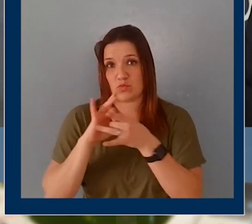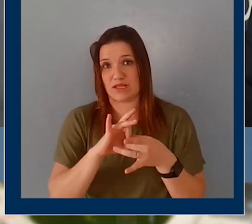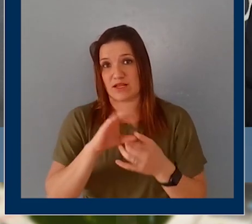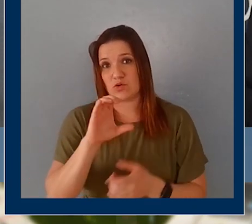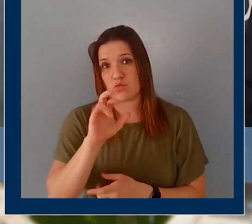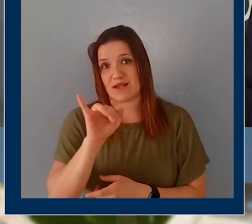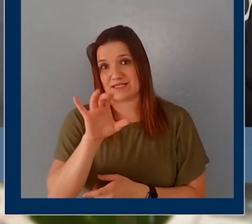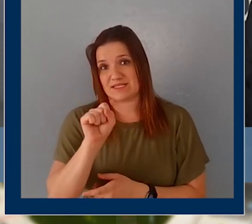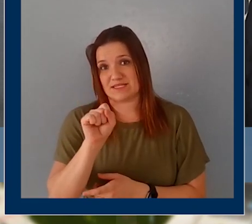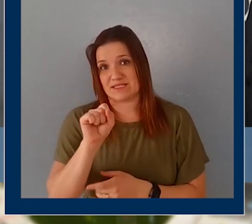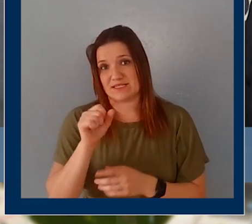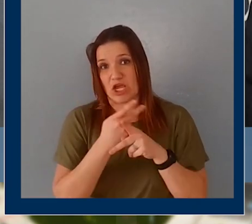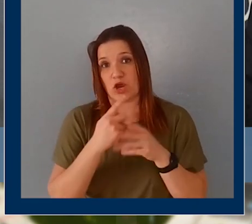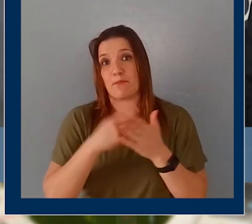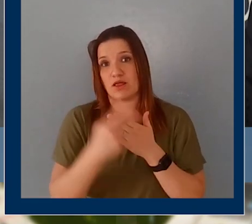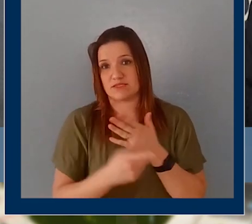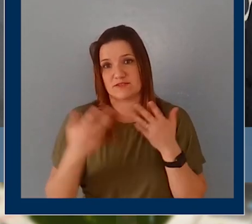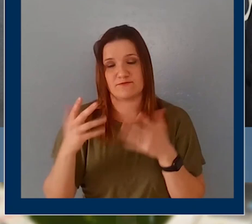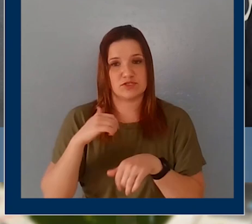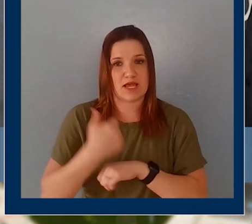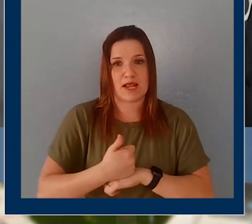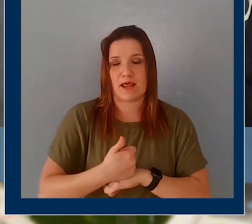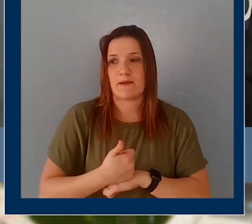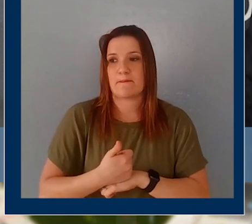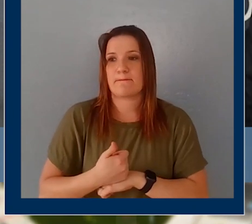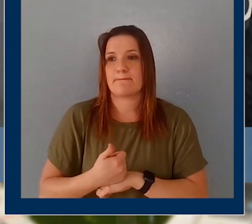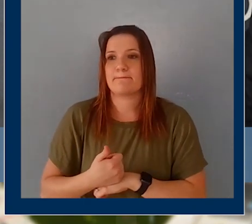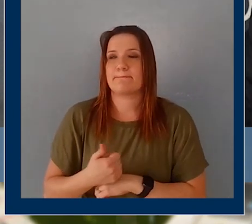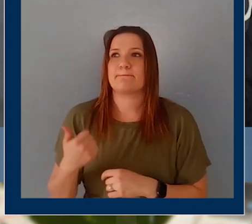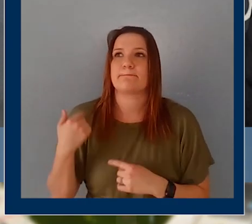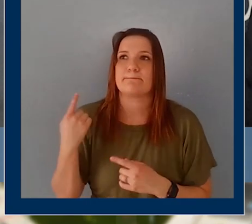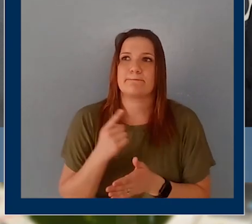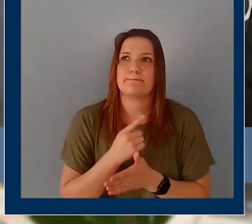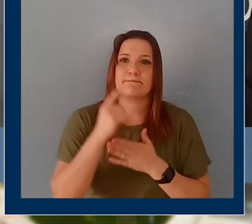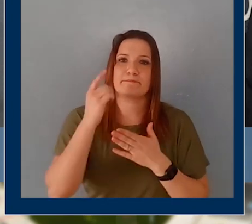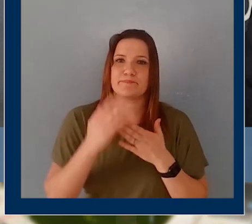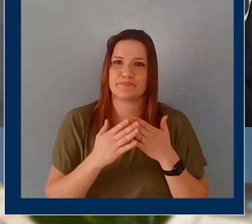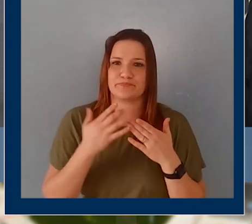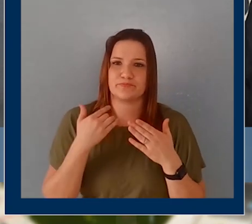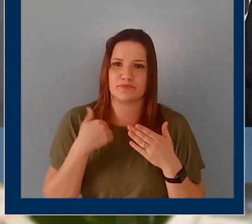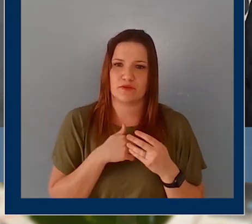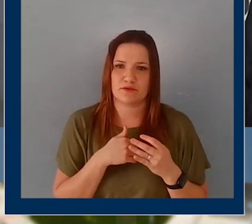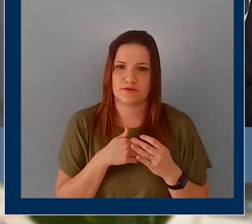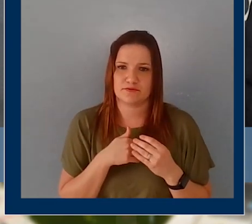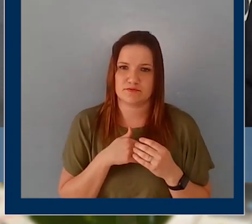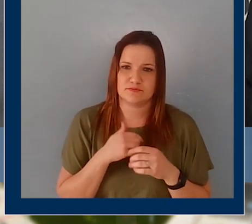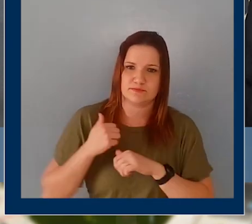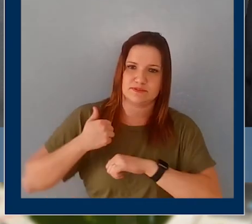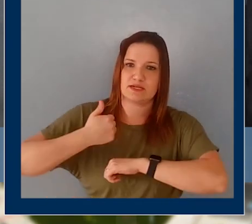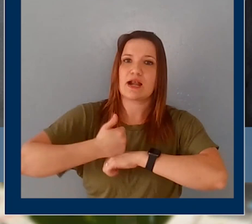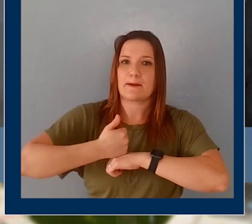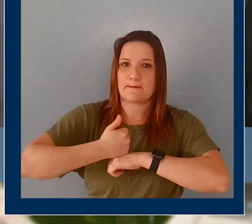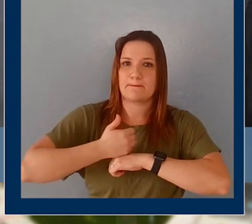I was in there with the team, and we're walking through the process and doing simulations. And